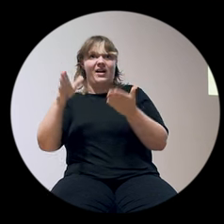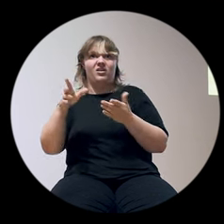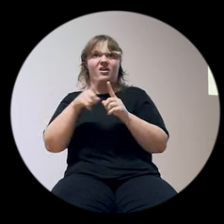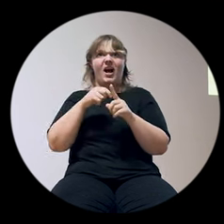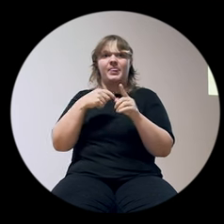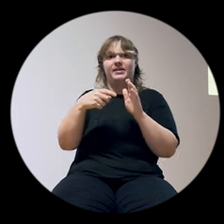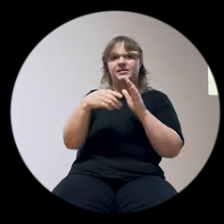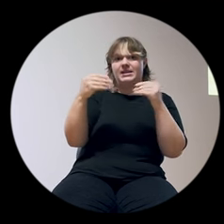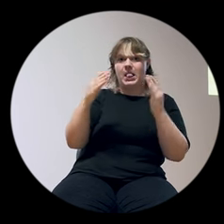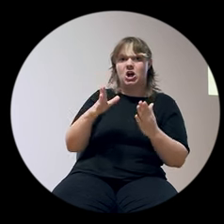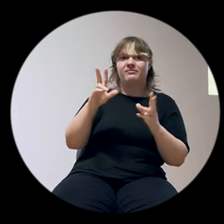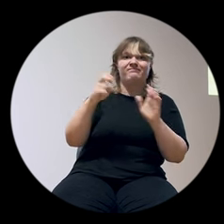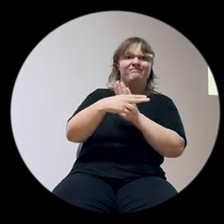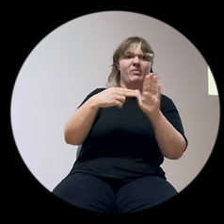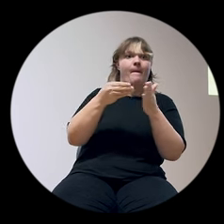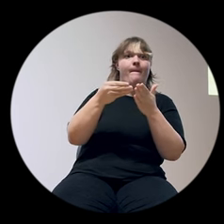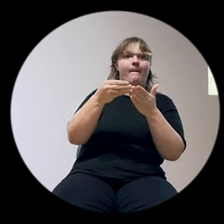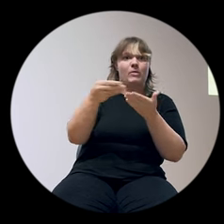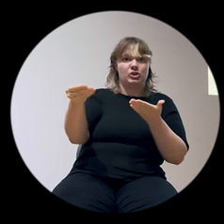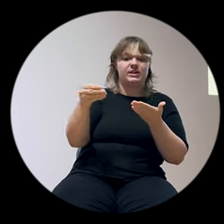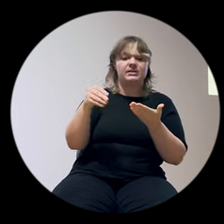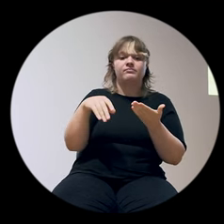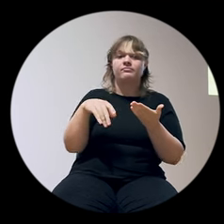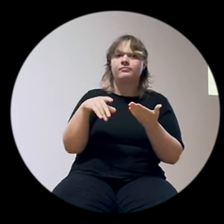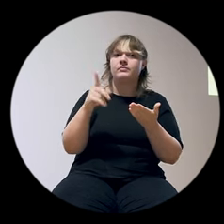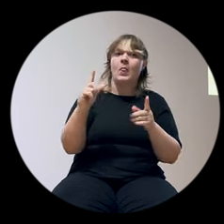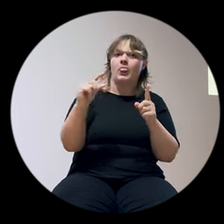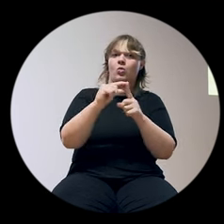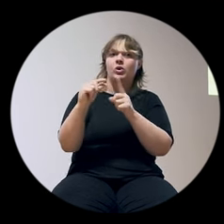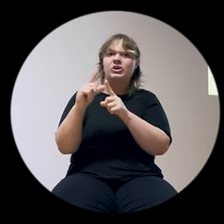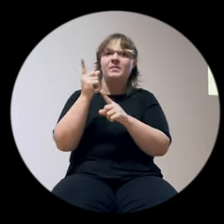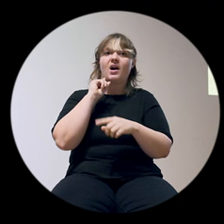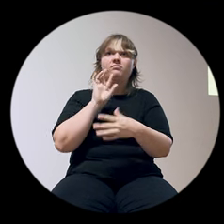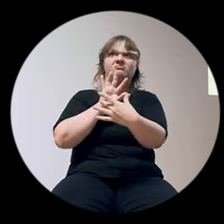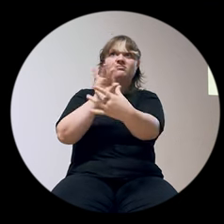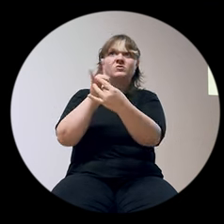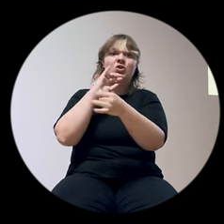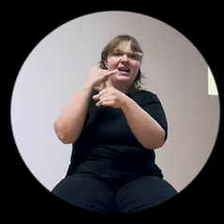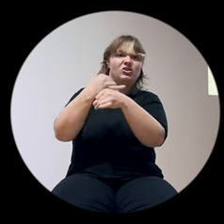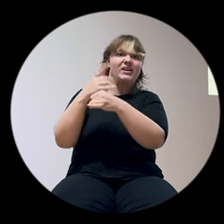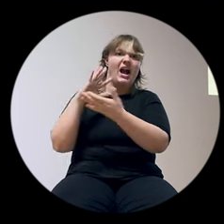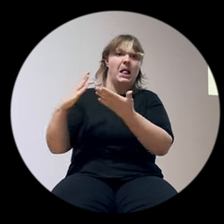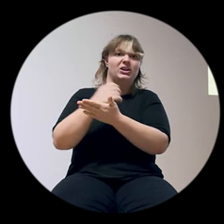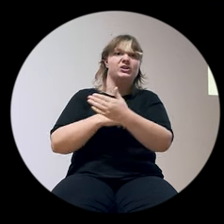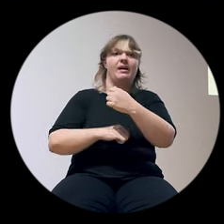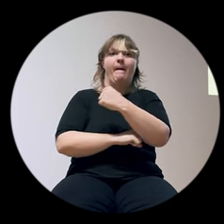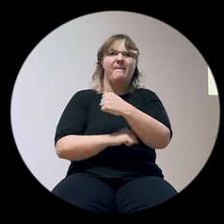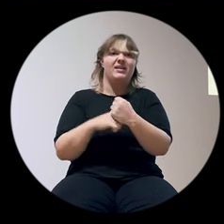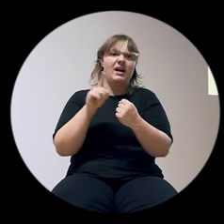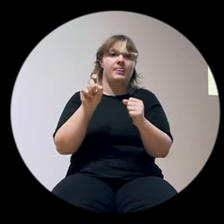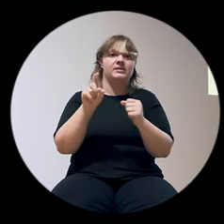purchase. Incised into lockpicks, the words become rejoiners to the institutions and collections built on this kind of collection and